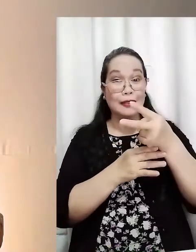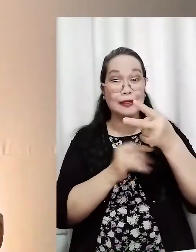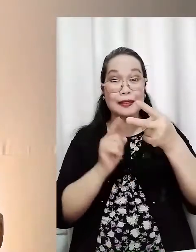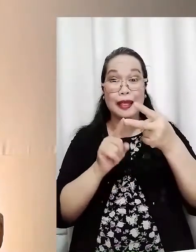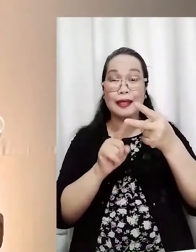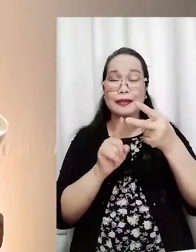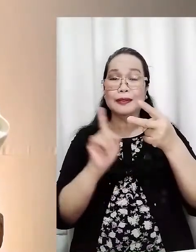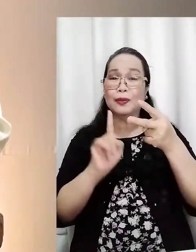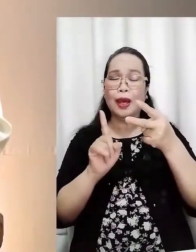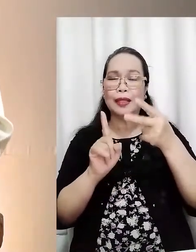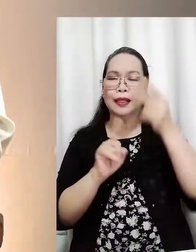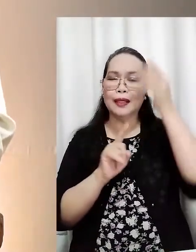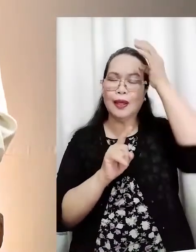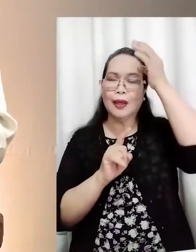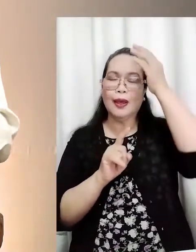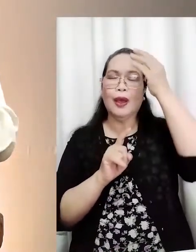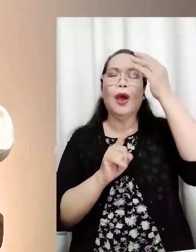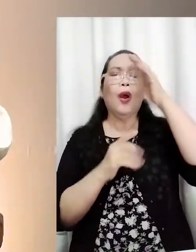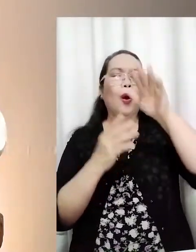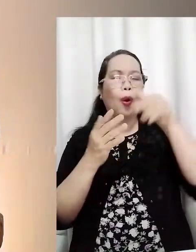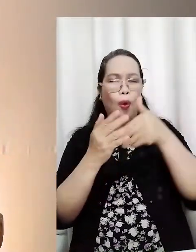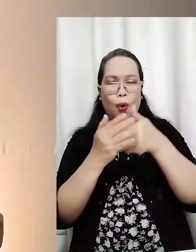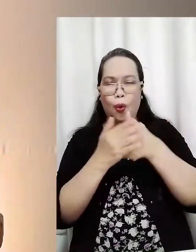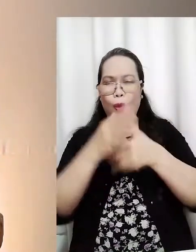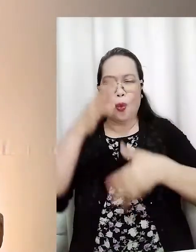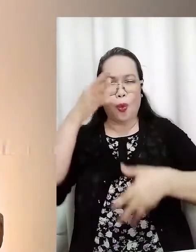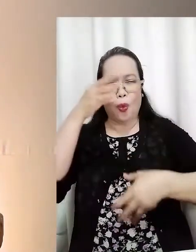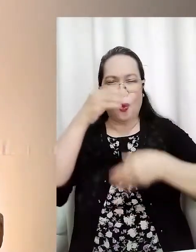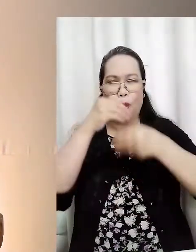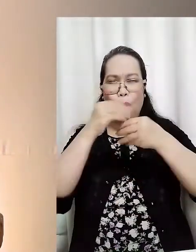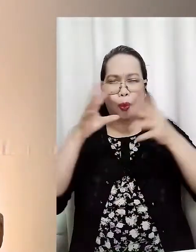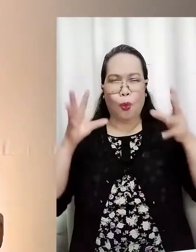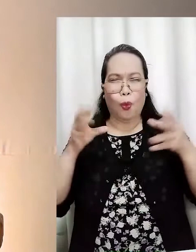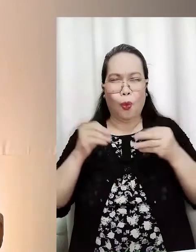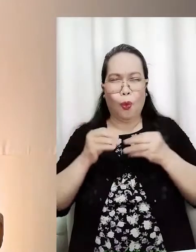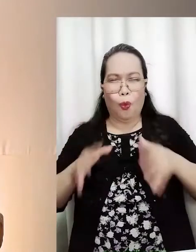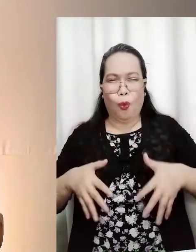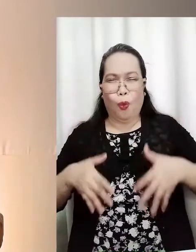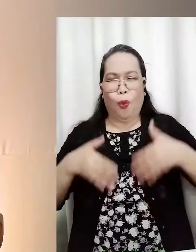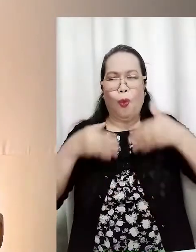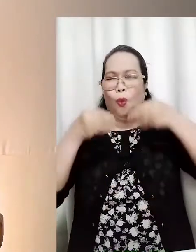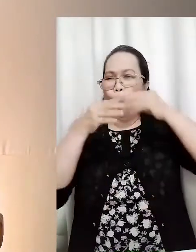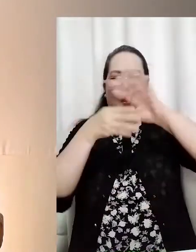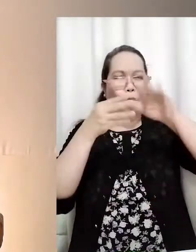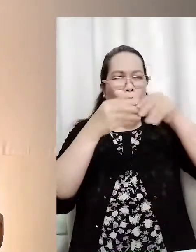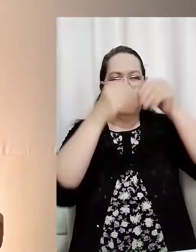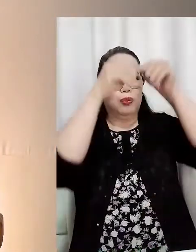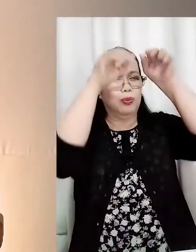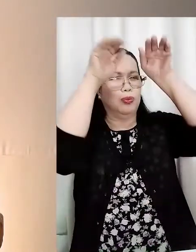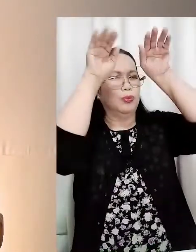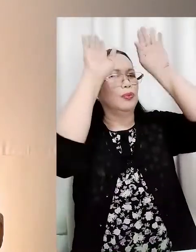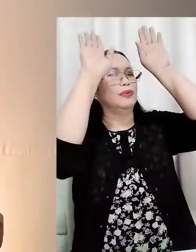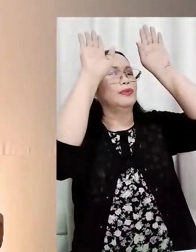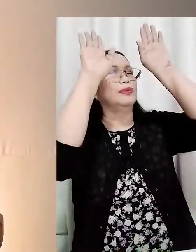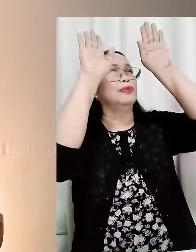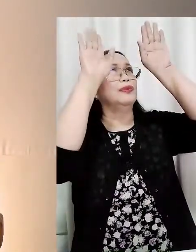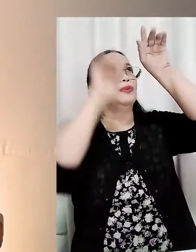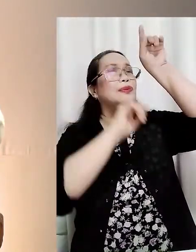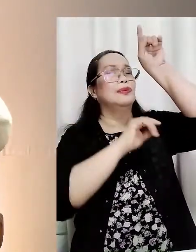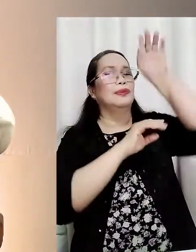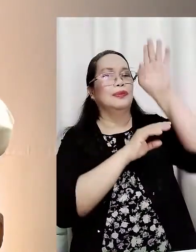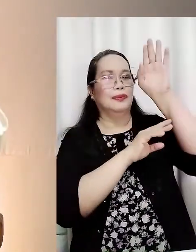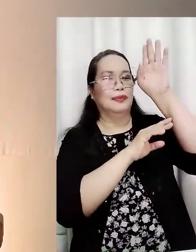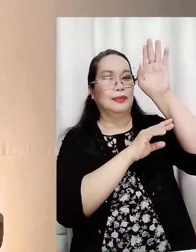total surrender. And part of that conscious total surrender is also a conscious total